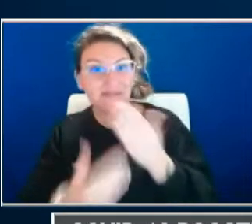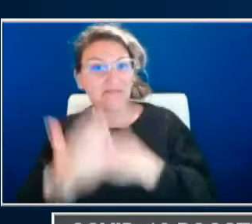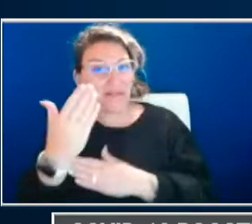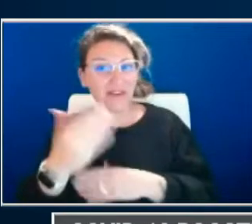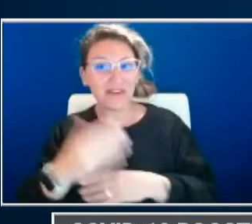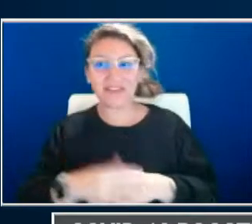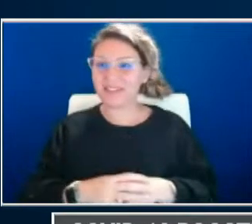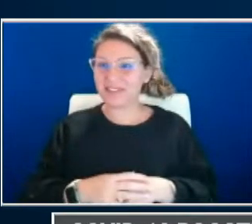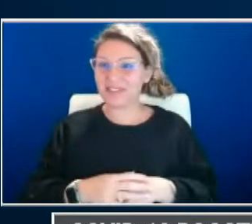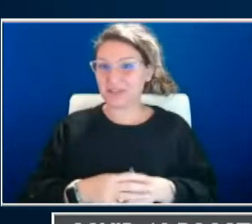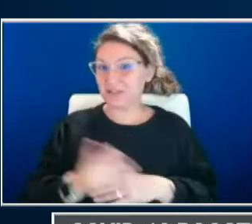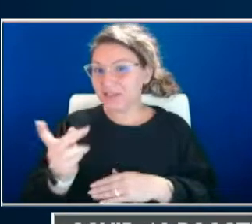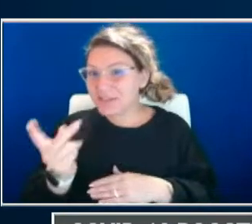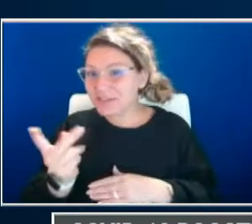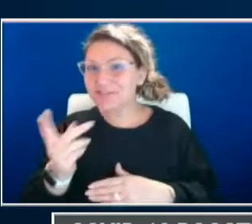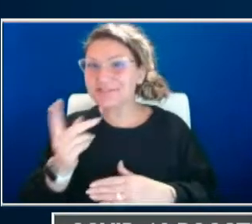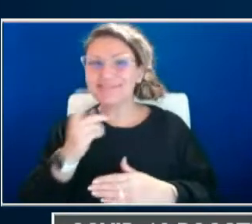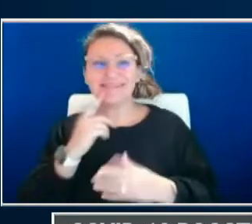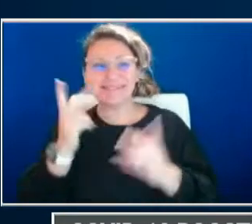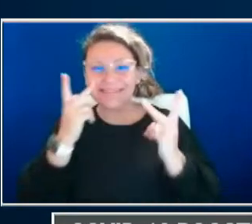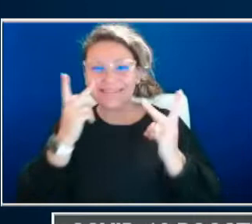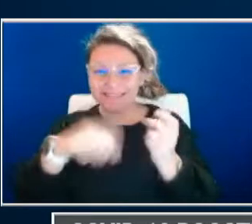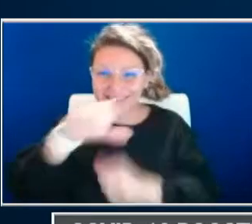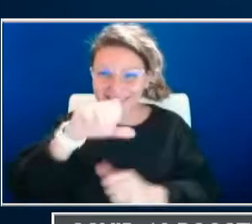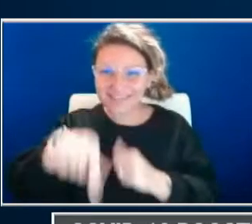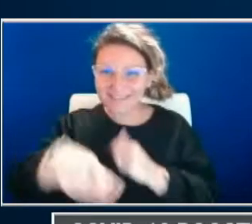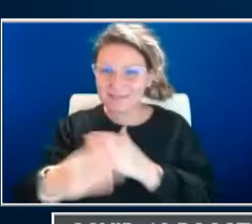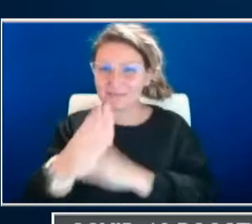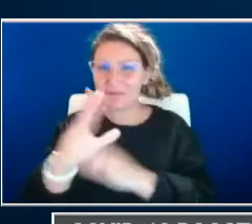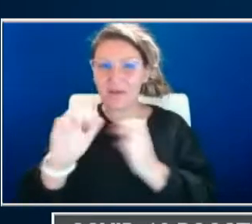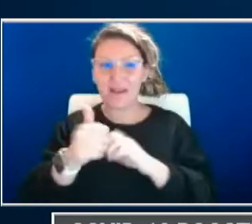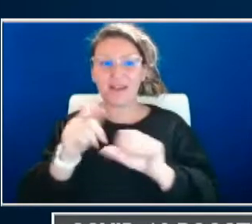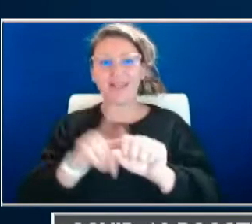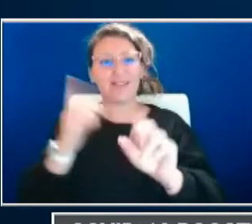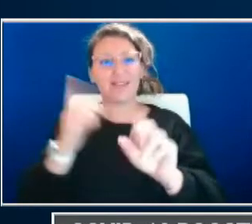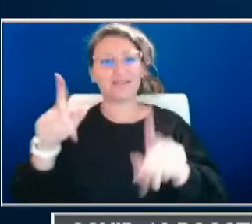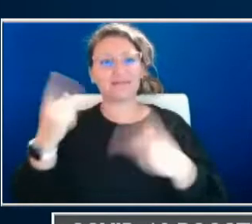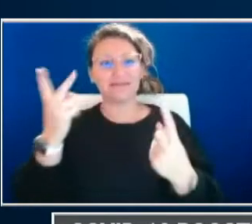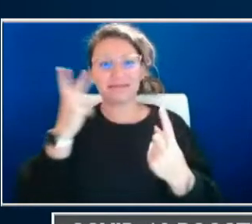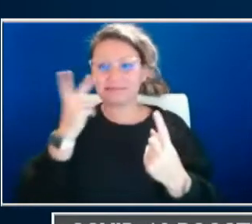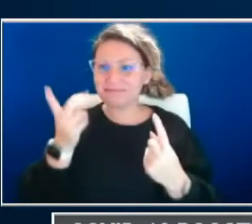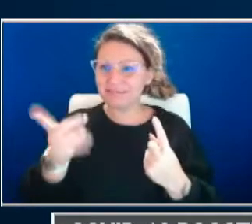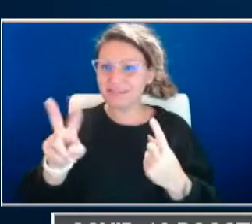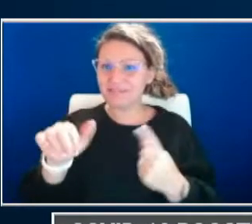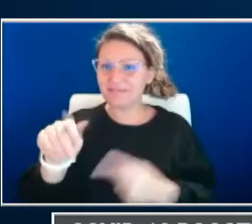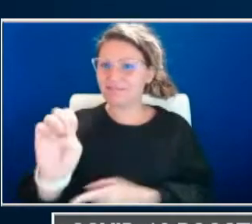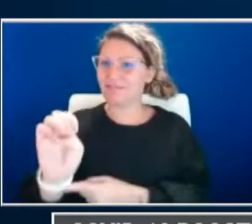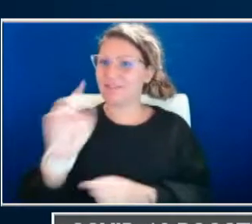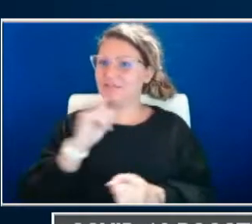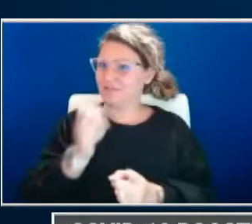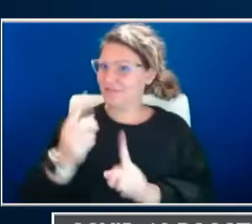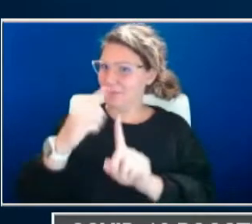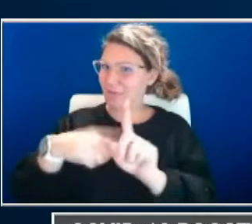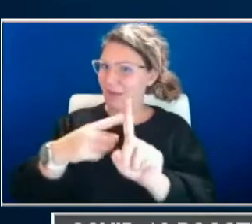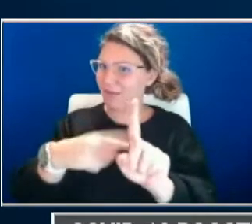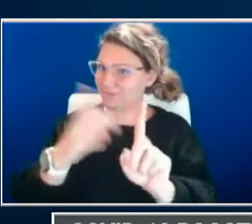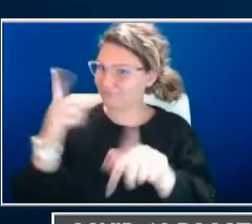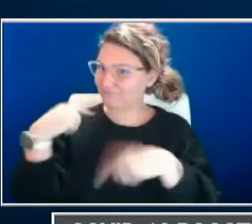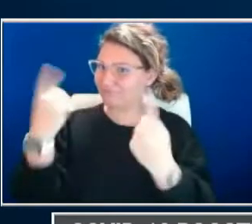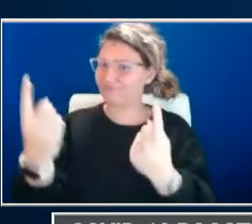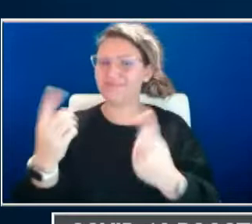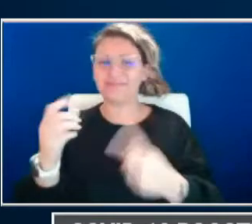You two are kind of reunited this morning. How long has it been since you've seen Vince? Yeah, just a few months, Vince. It's been a few months.